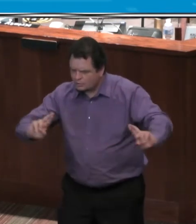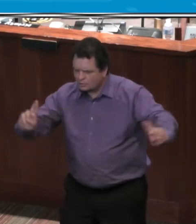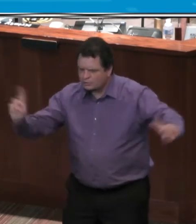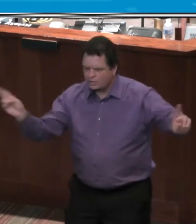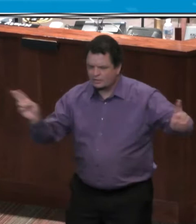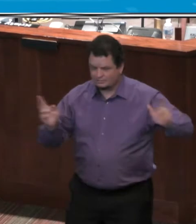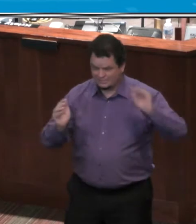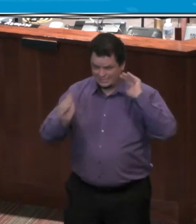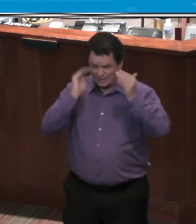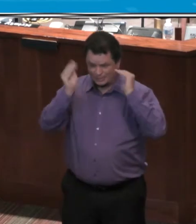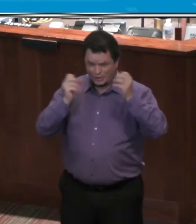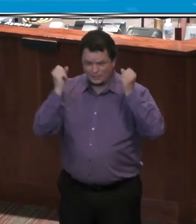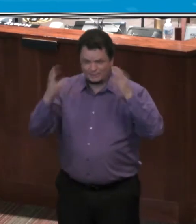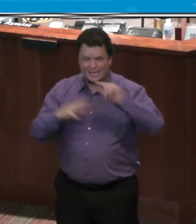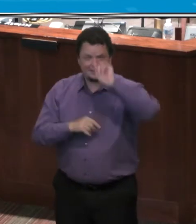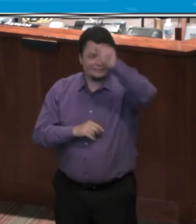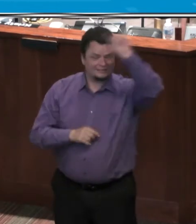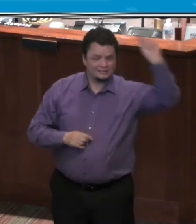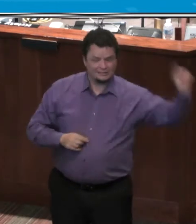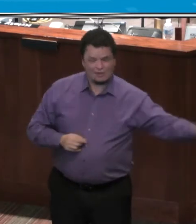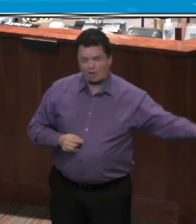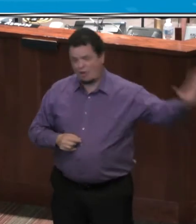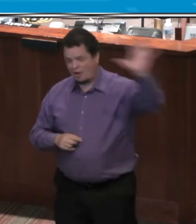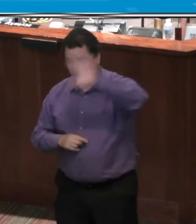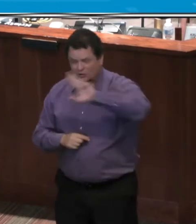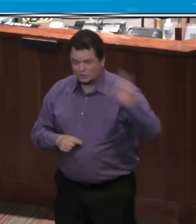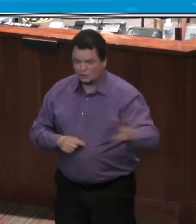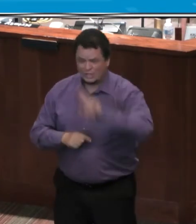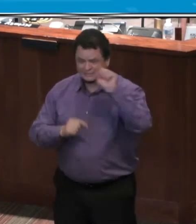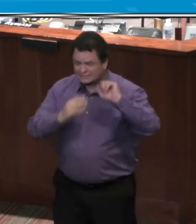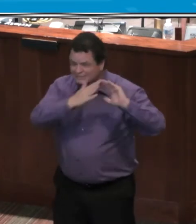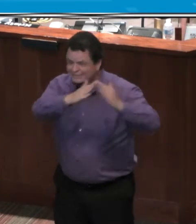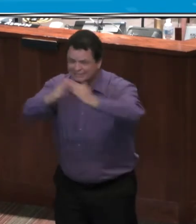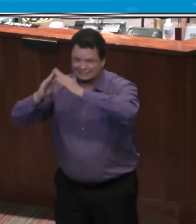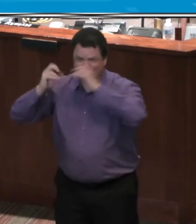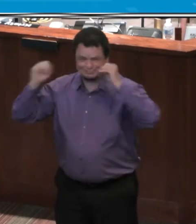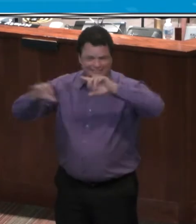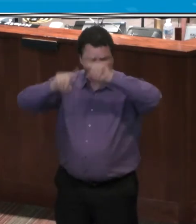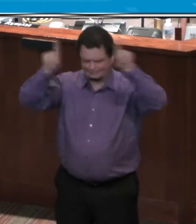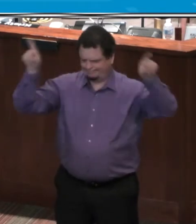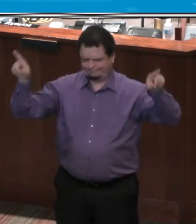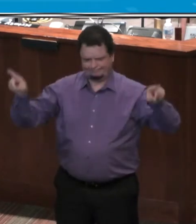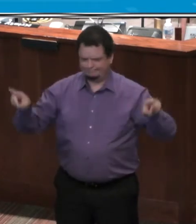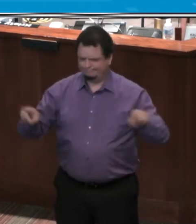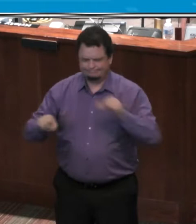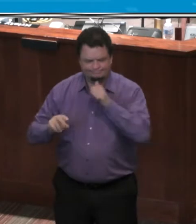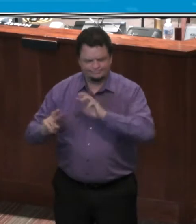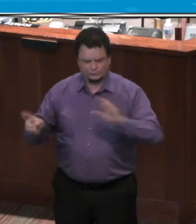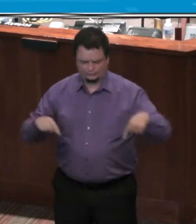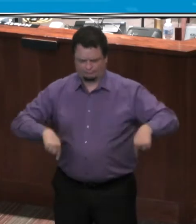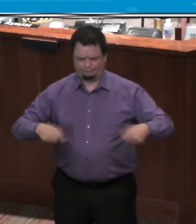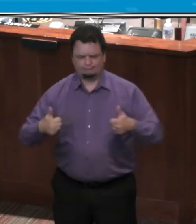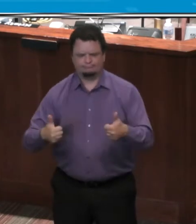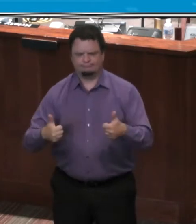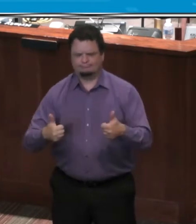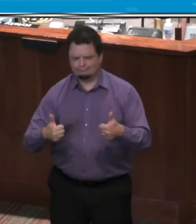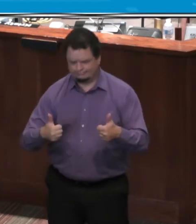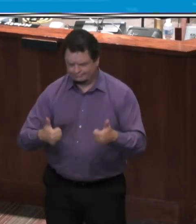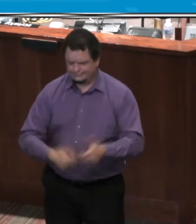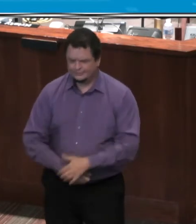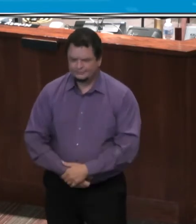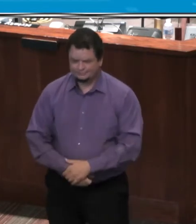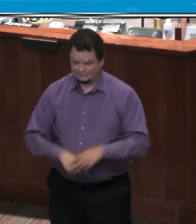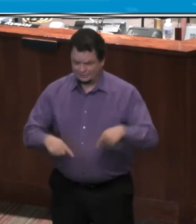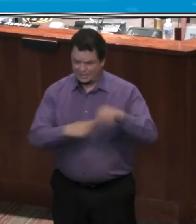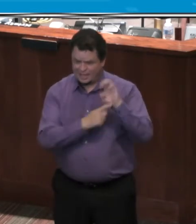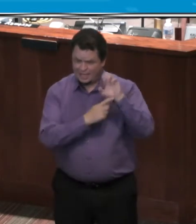So looking forward to continue to seeing El Paso County and El Paso County Health Department be a leader in the